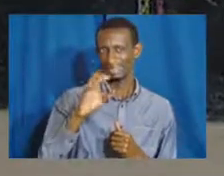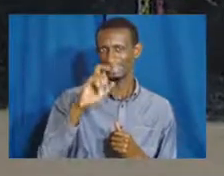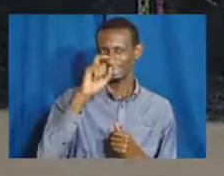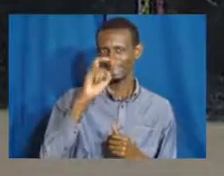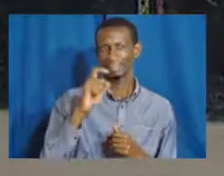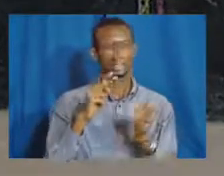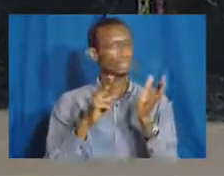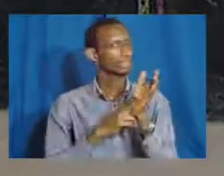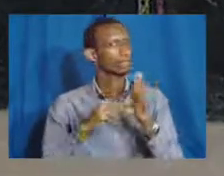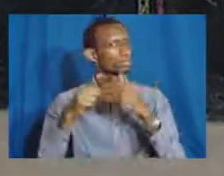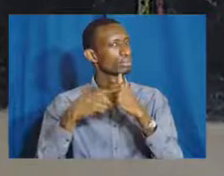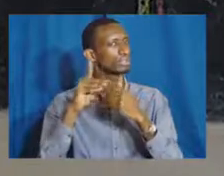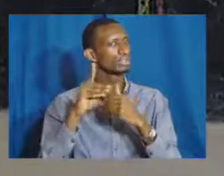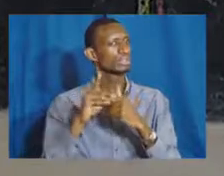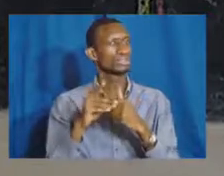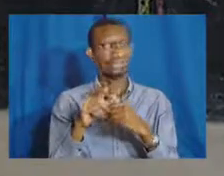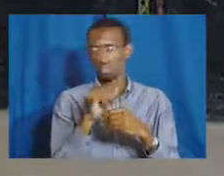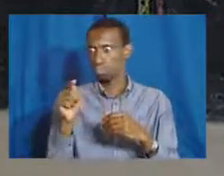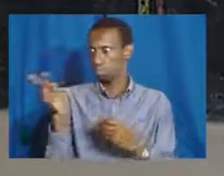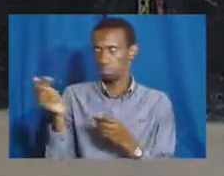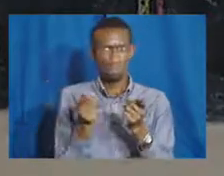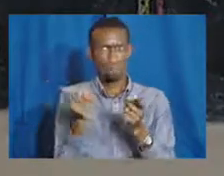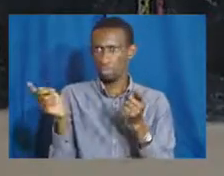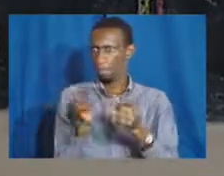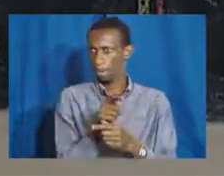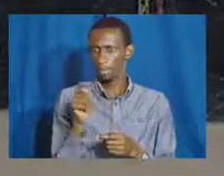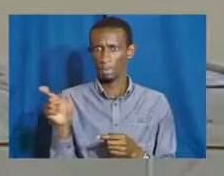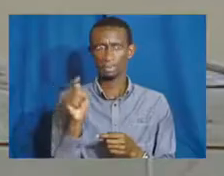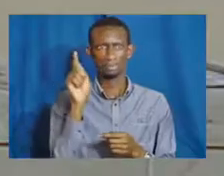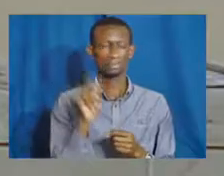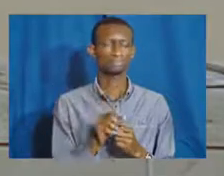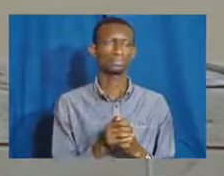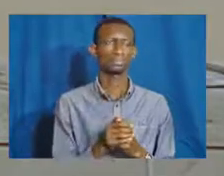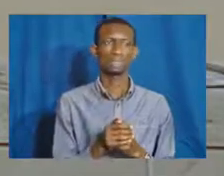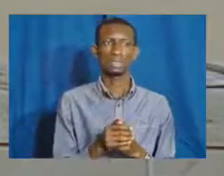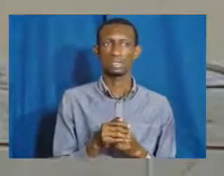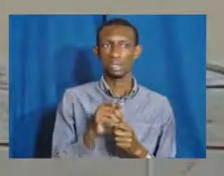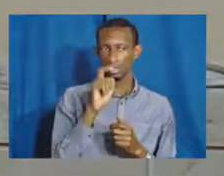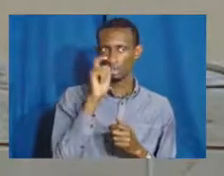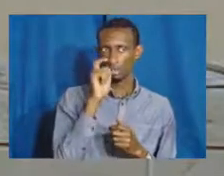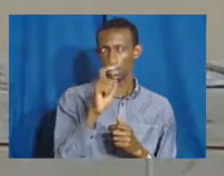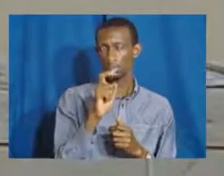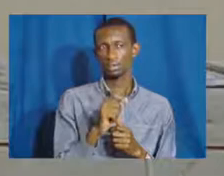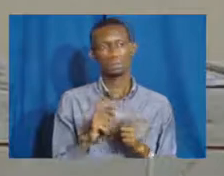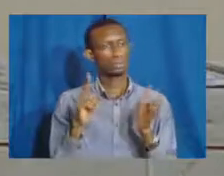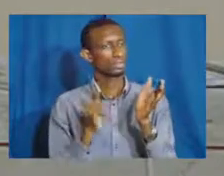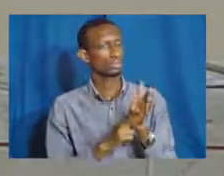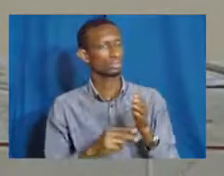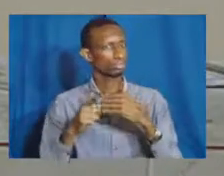D, dividing both sides by C, I'll be having X, which is equal to minus D